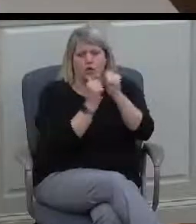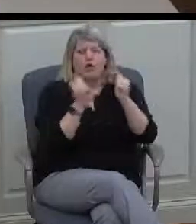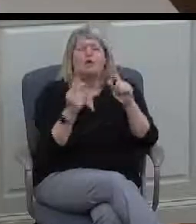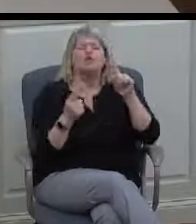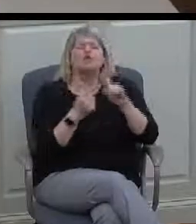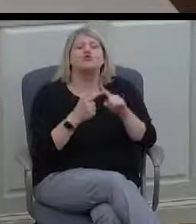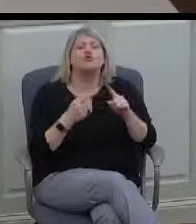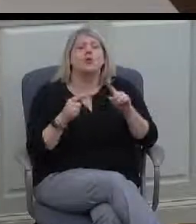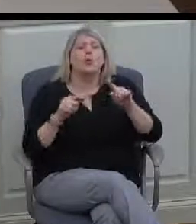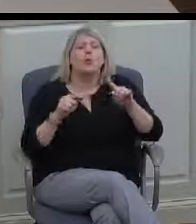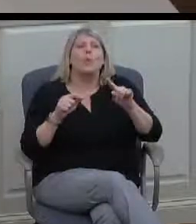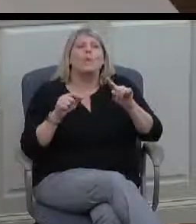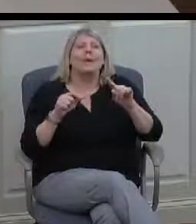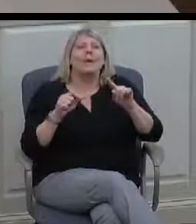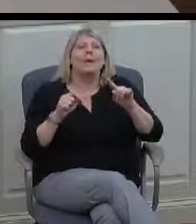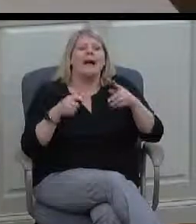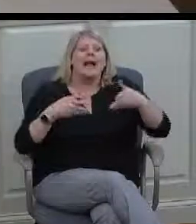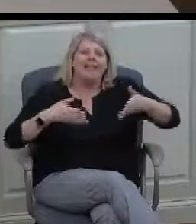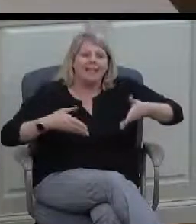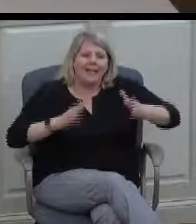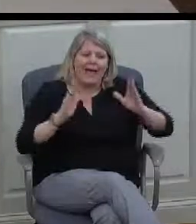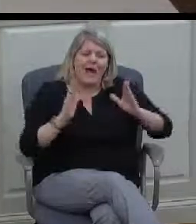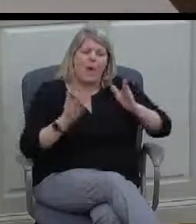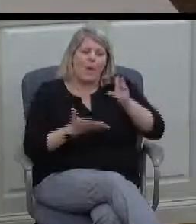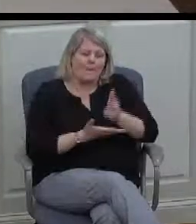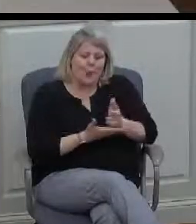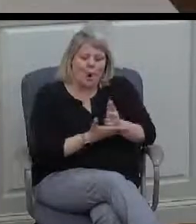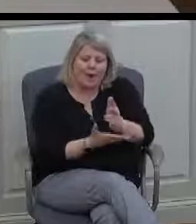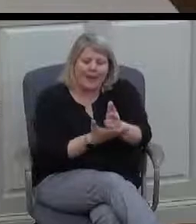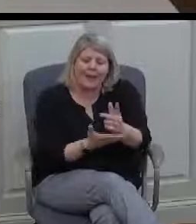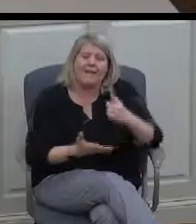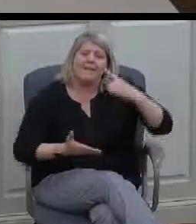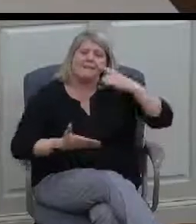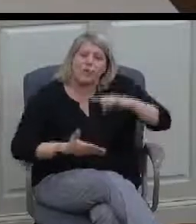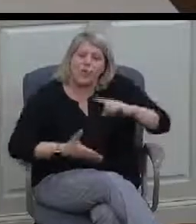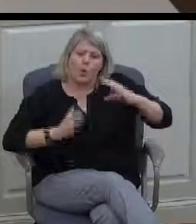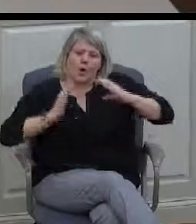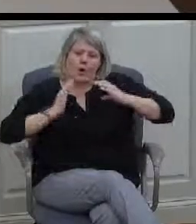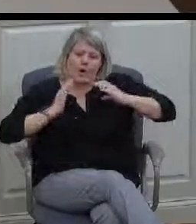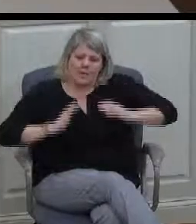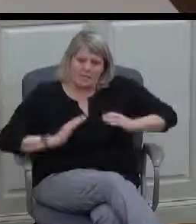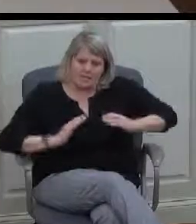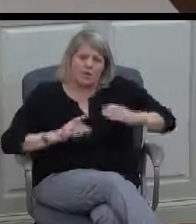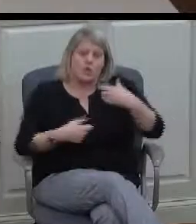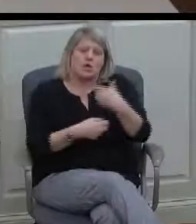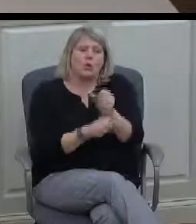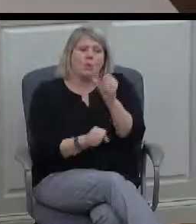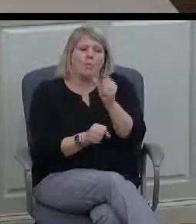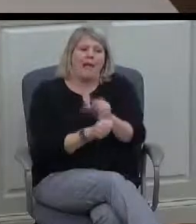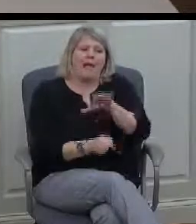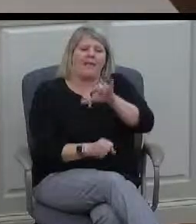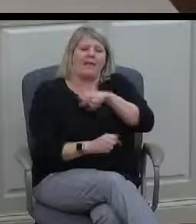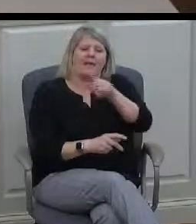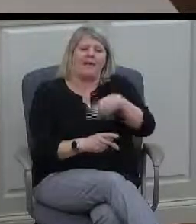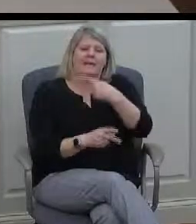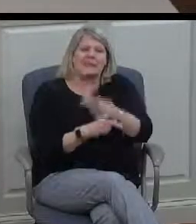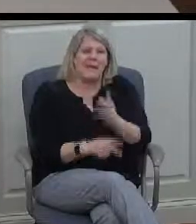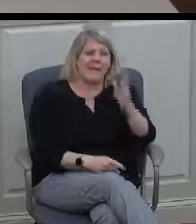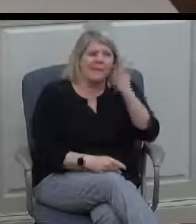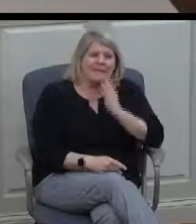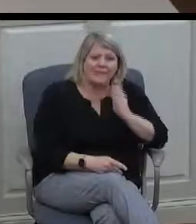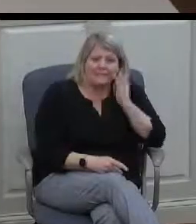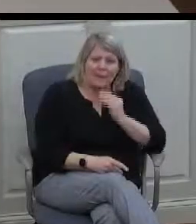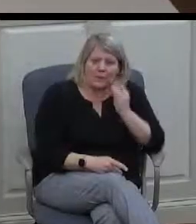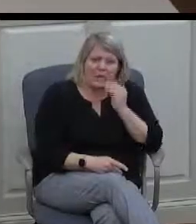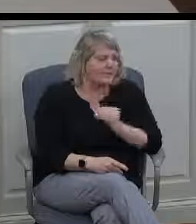people, and creating the experience that she's trying to describe. That was contemplated when you did the downtown master